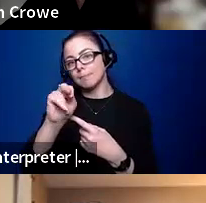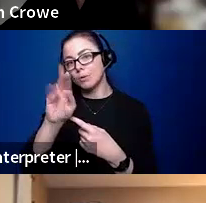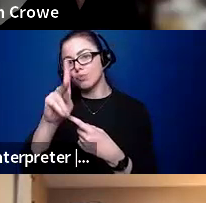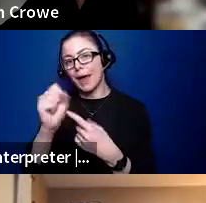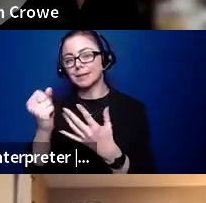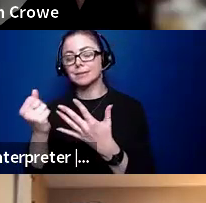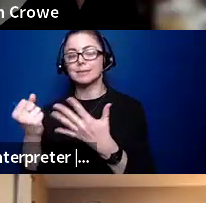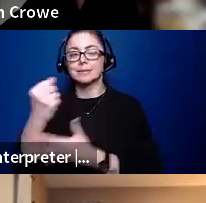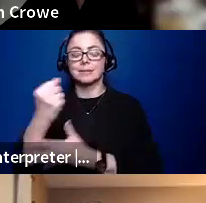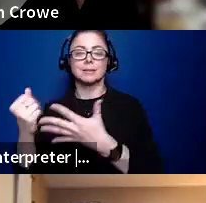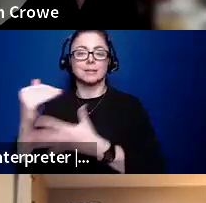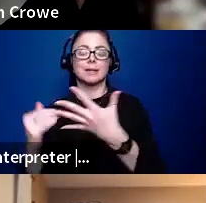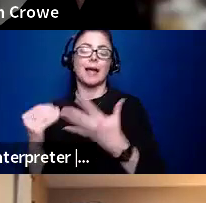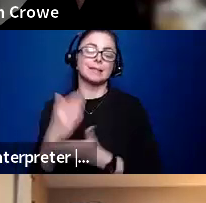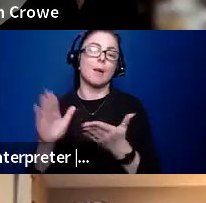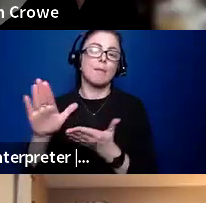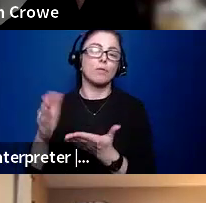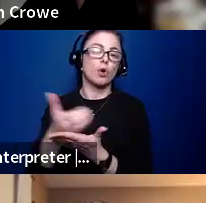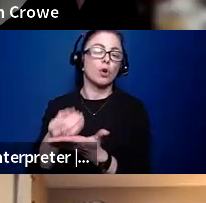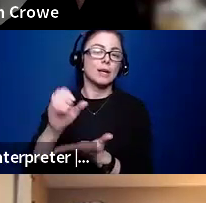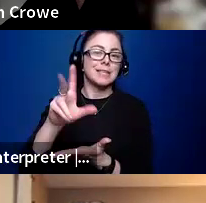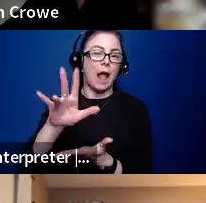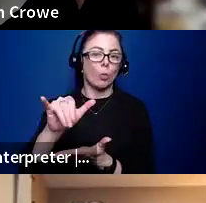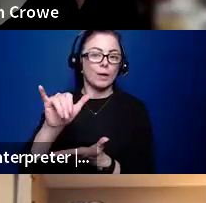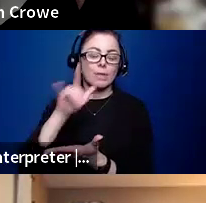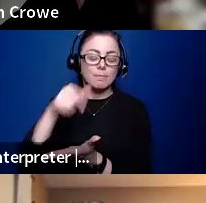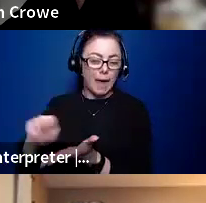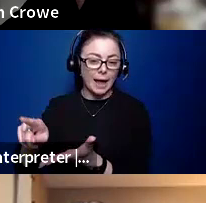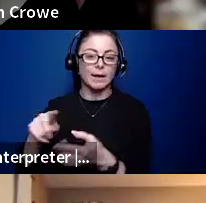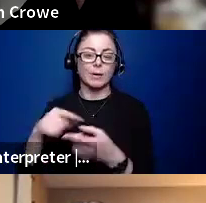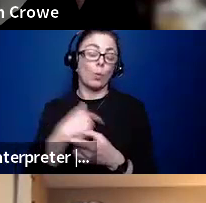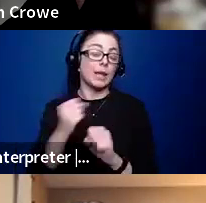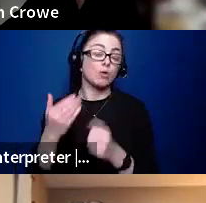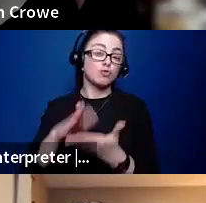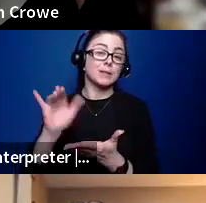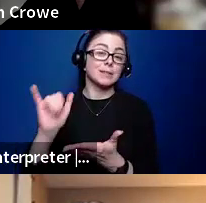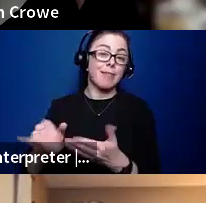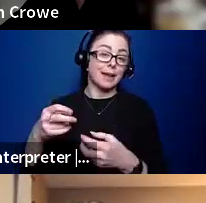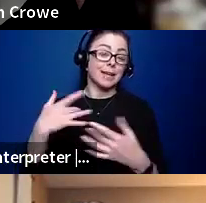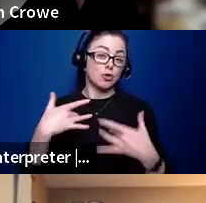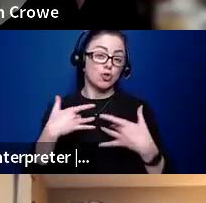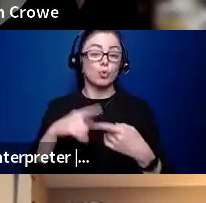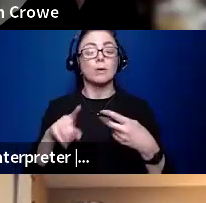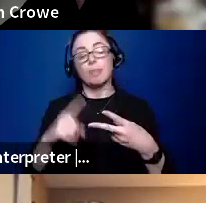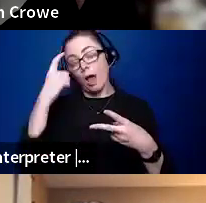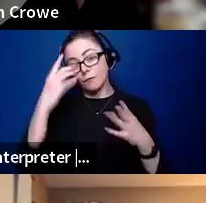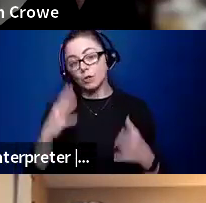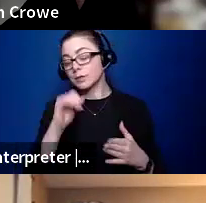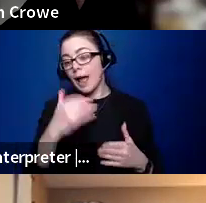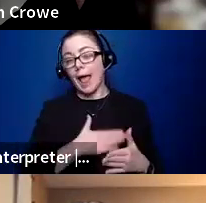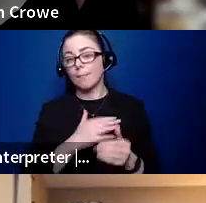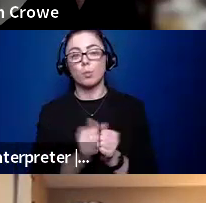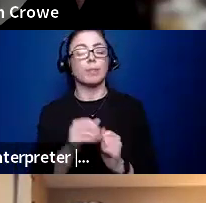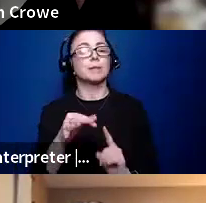being paid. We can address that issue if need be. And she is not happy with the special